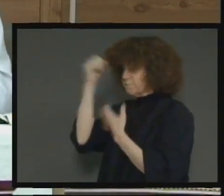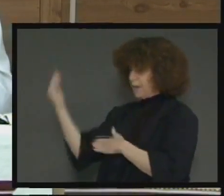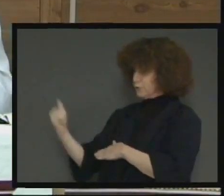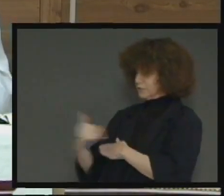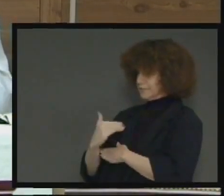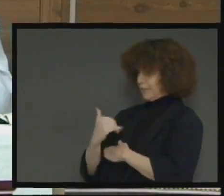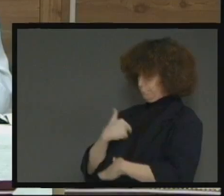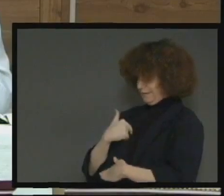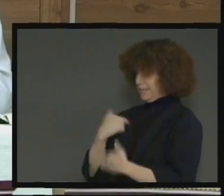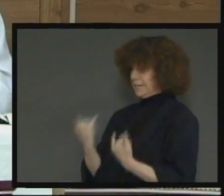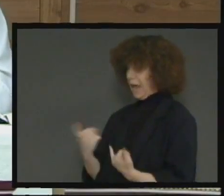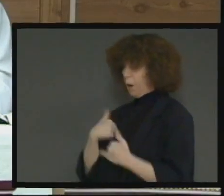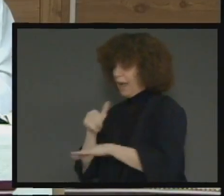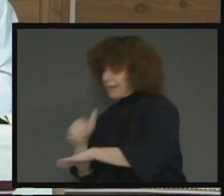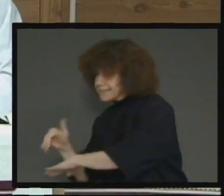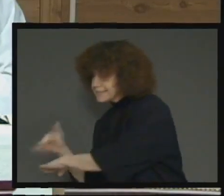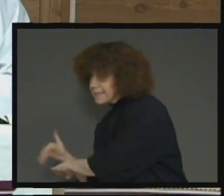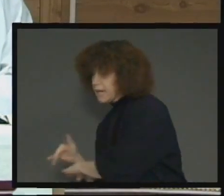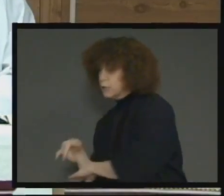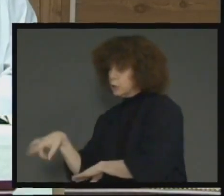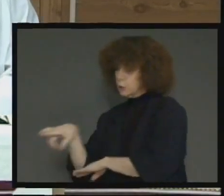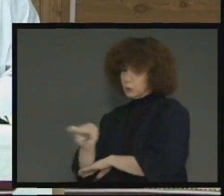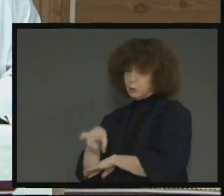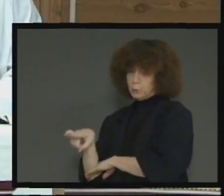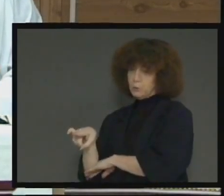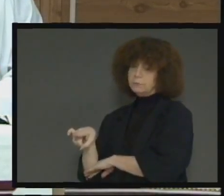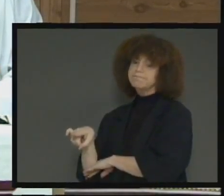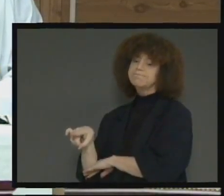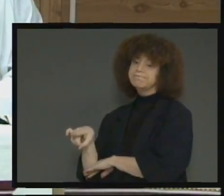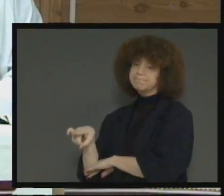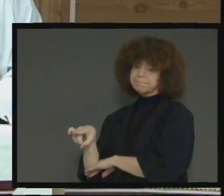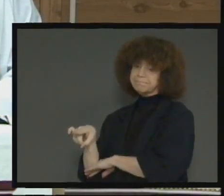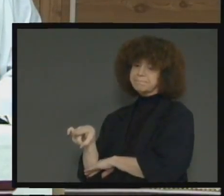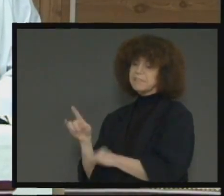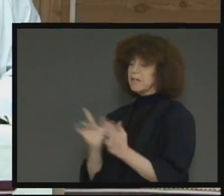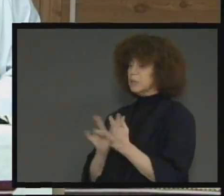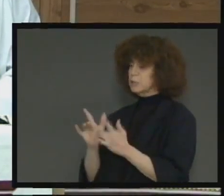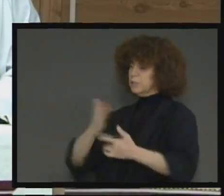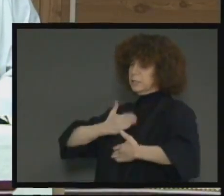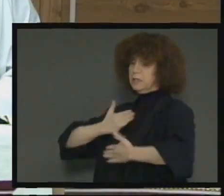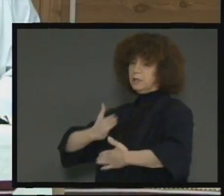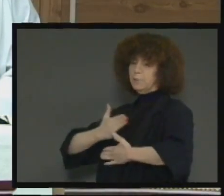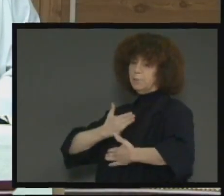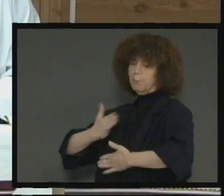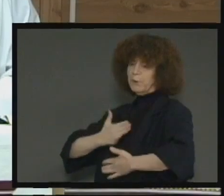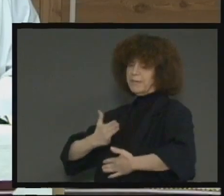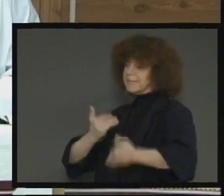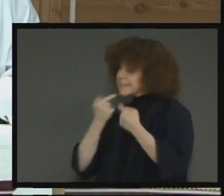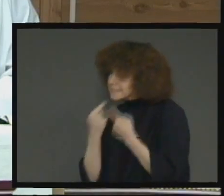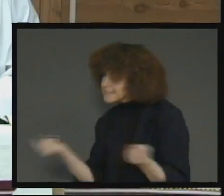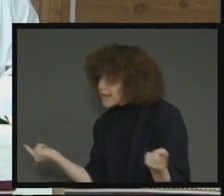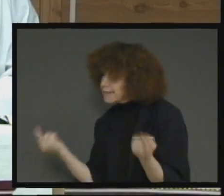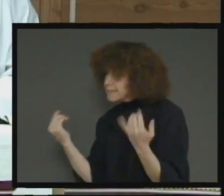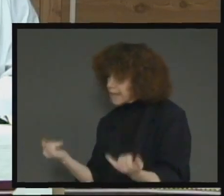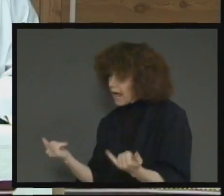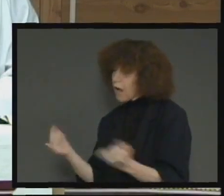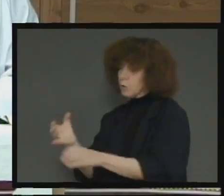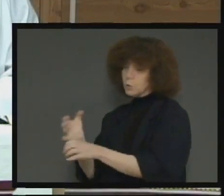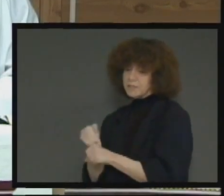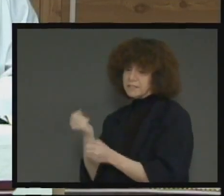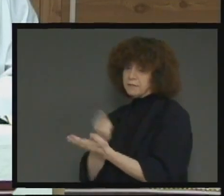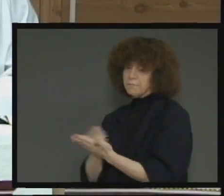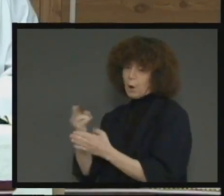people? Is it not in your going with us, so that we are distinct, I